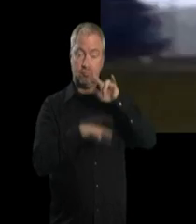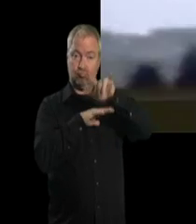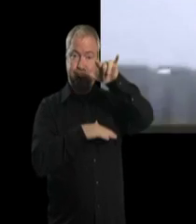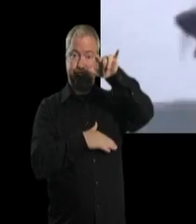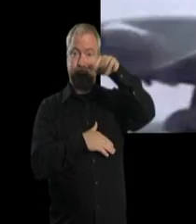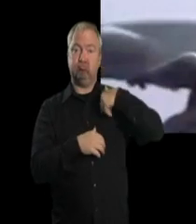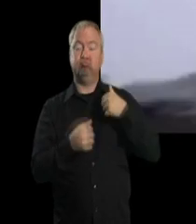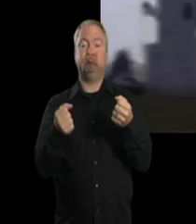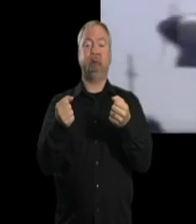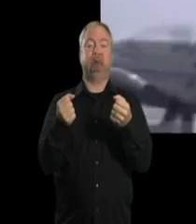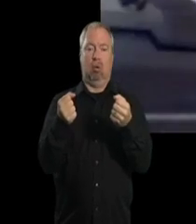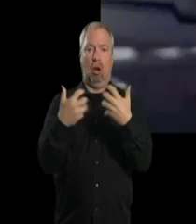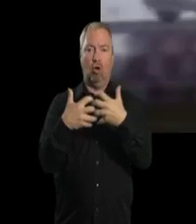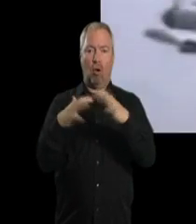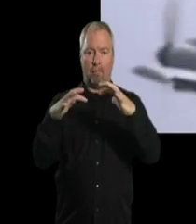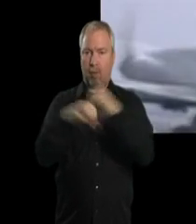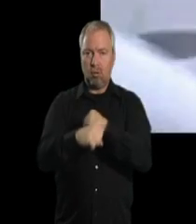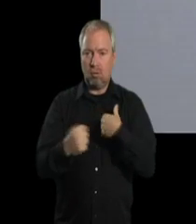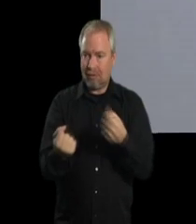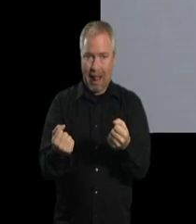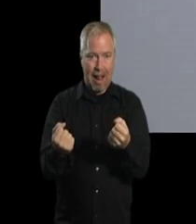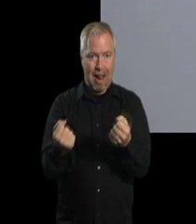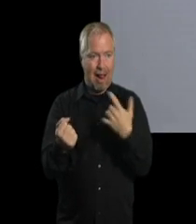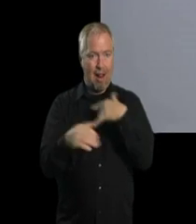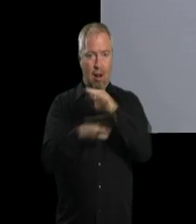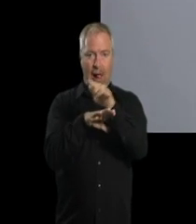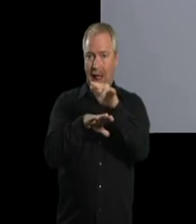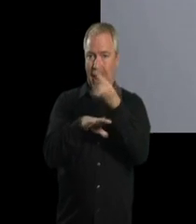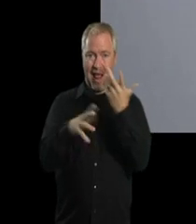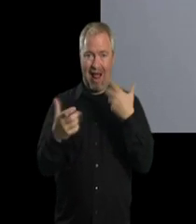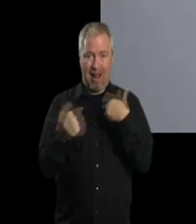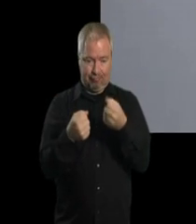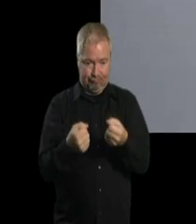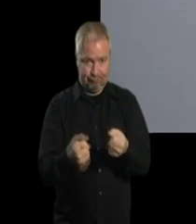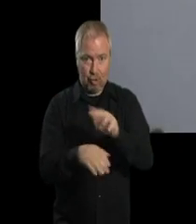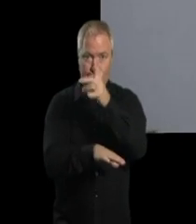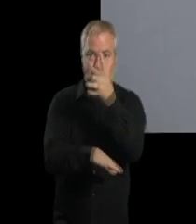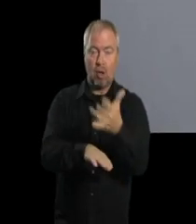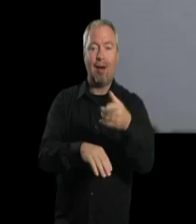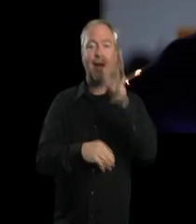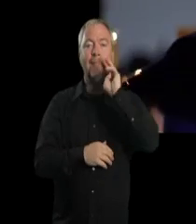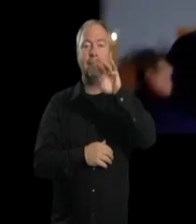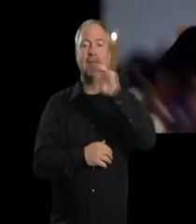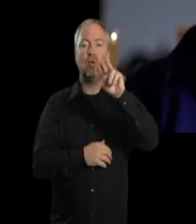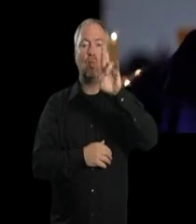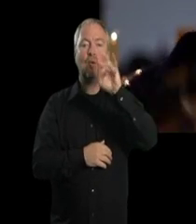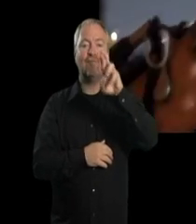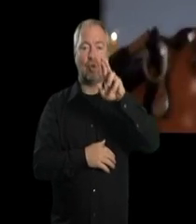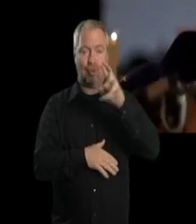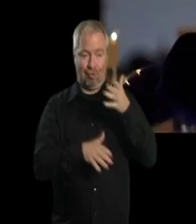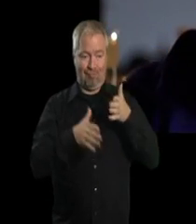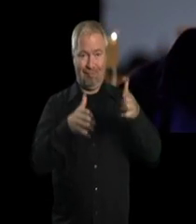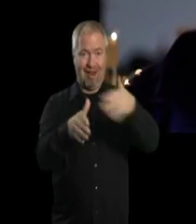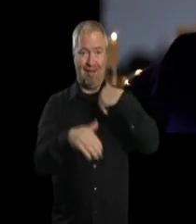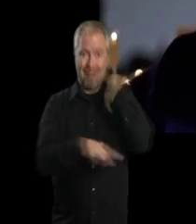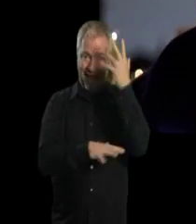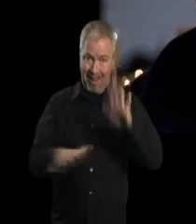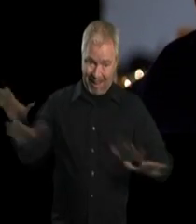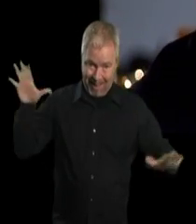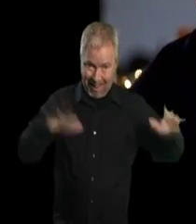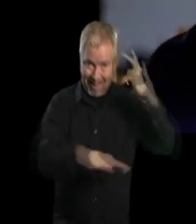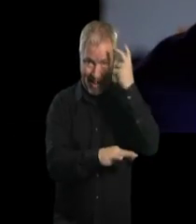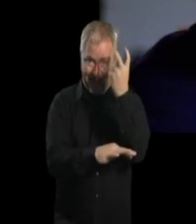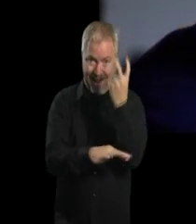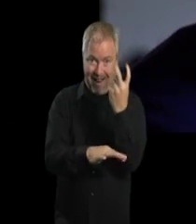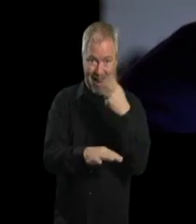airplane. The engine died right after takeoff. I had to crash land it down in the Minnesota River Valley, and the whole airplane flipped over upside down, and I landed